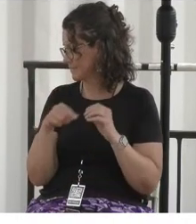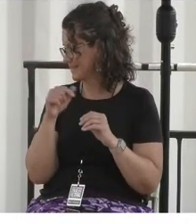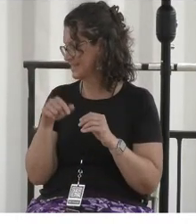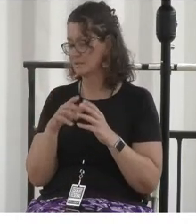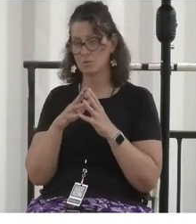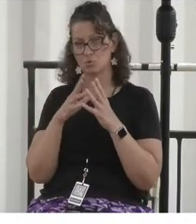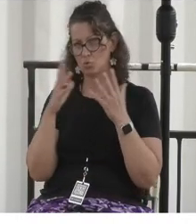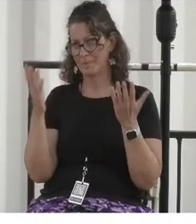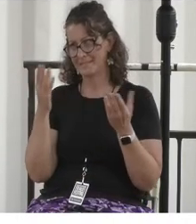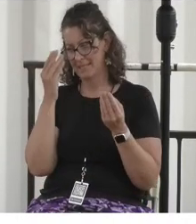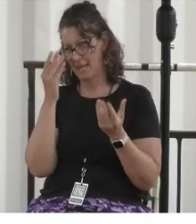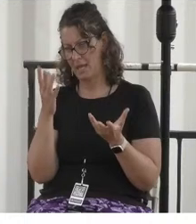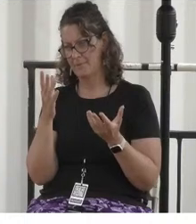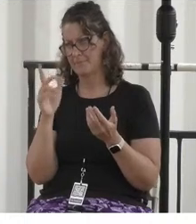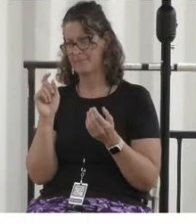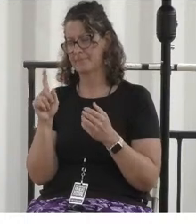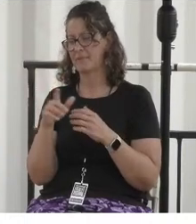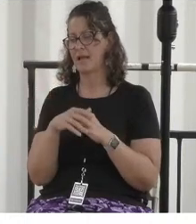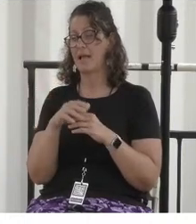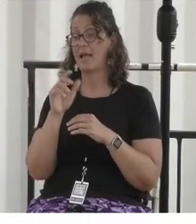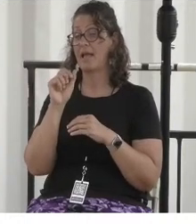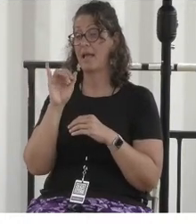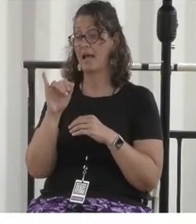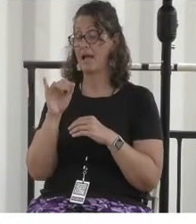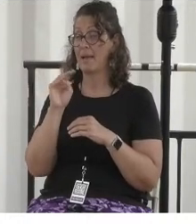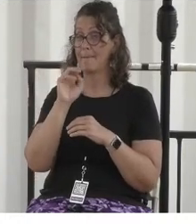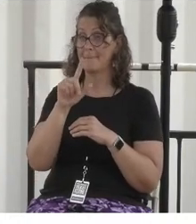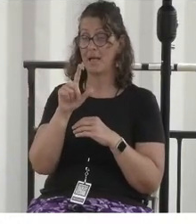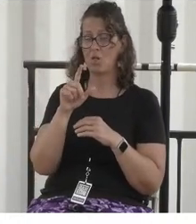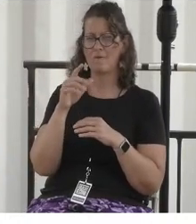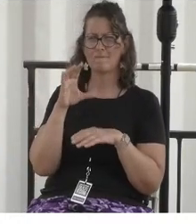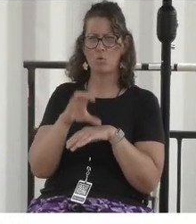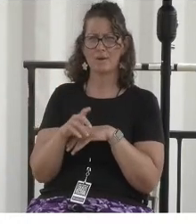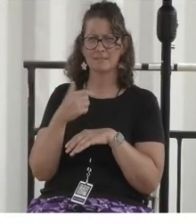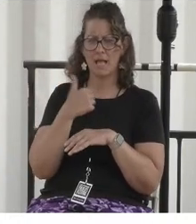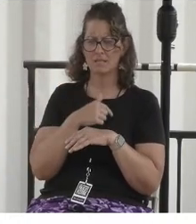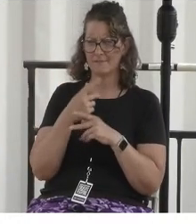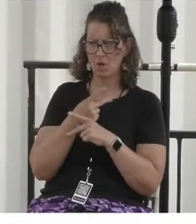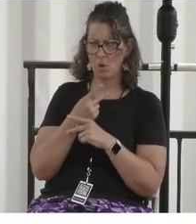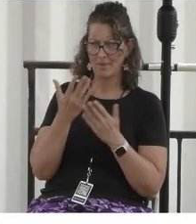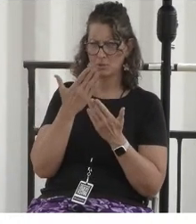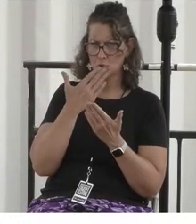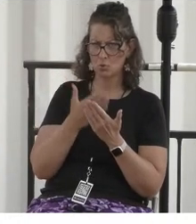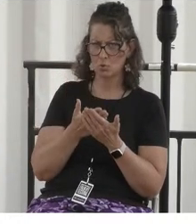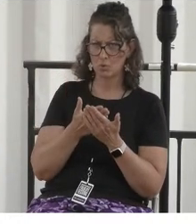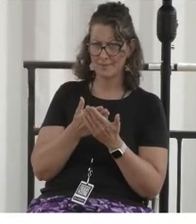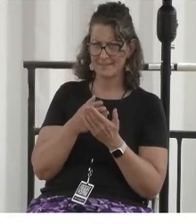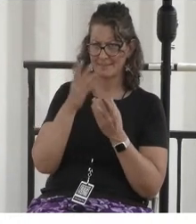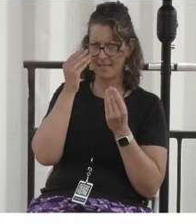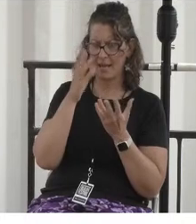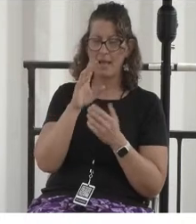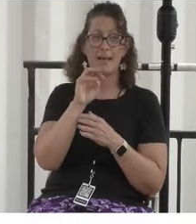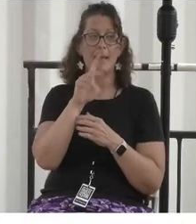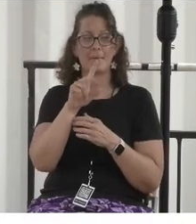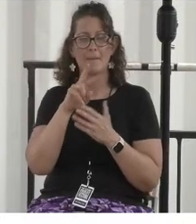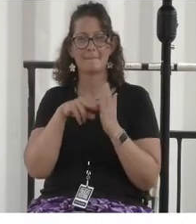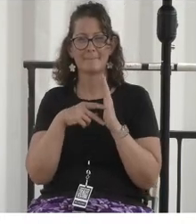data. AI and ML are forcing us to figure out what is good data anymore. And I'll just say ML is machine